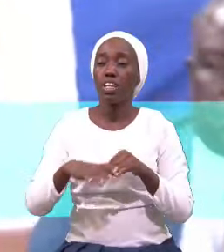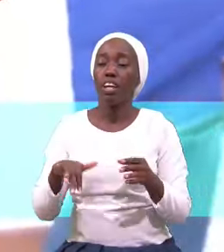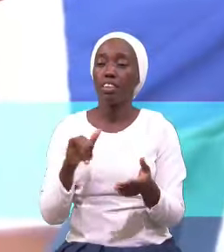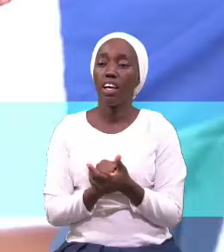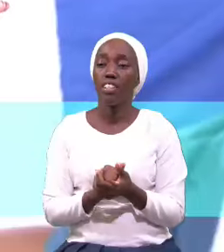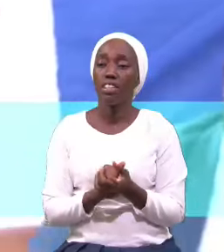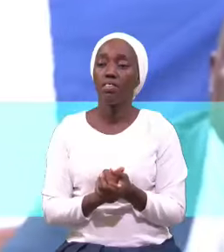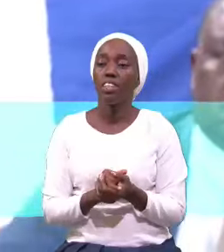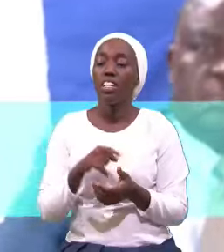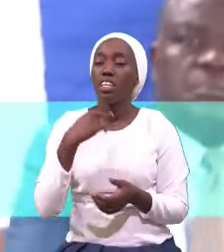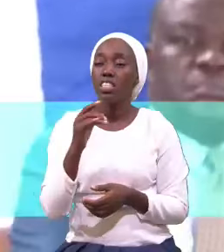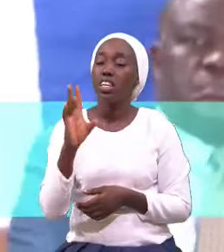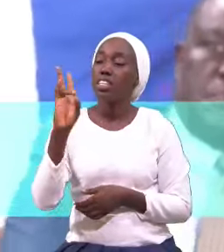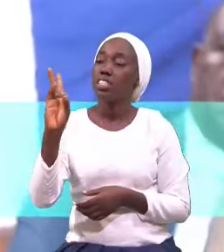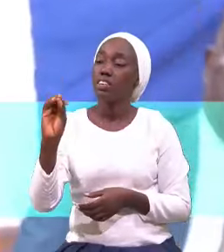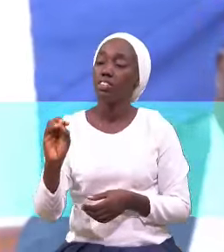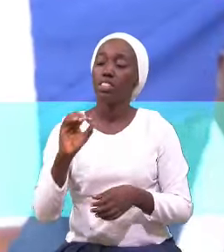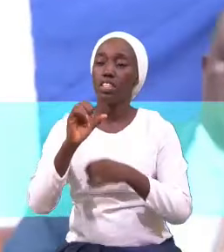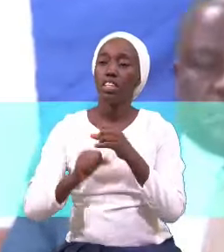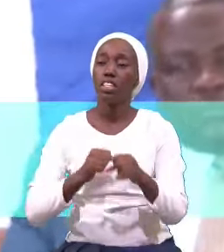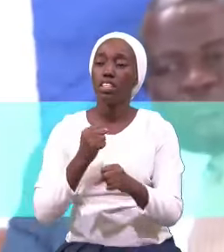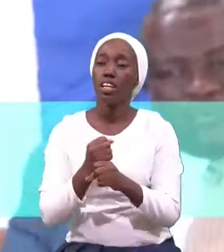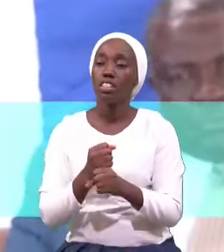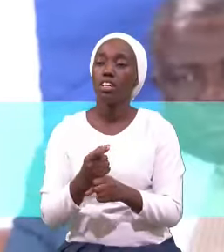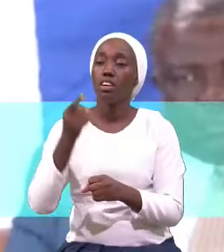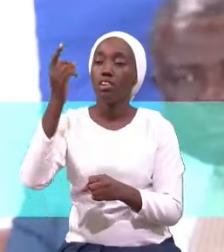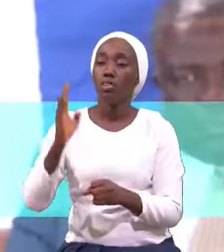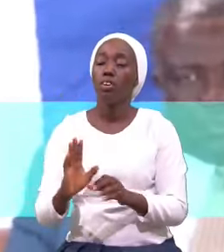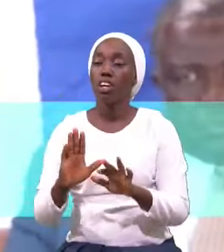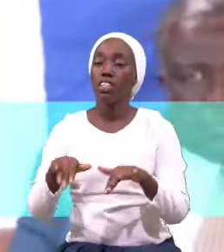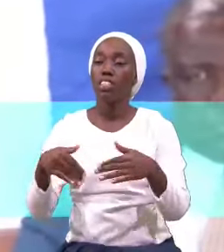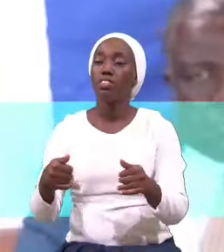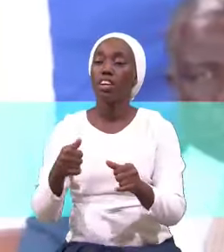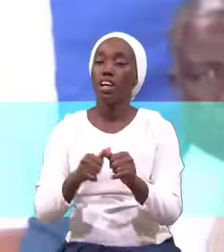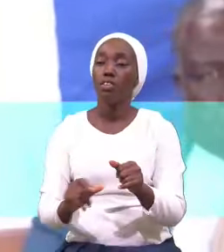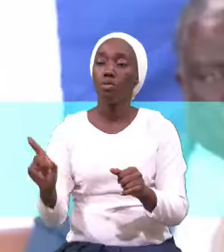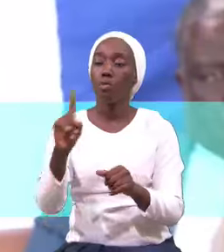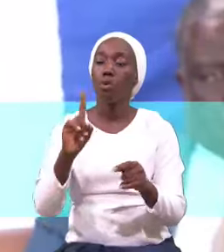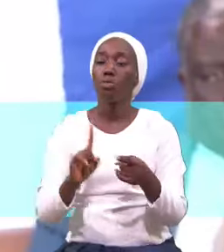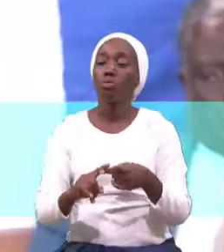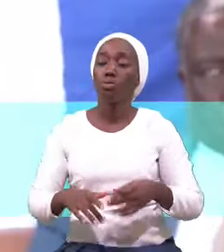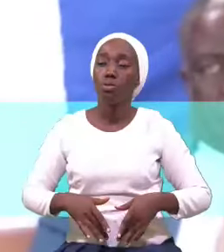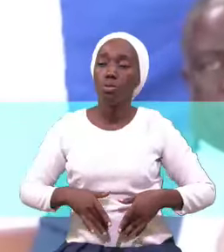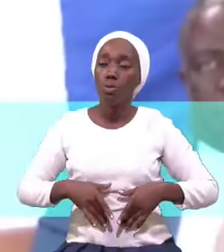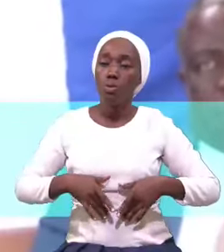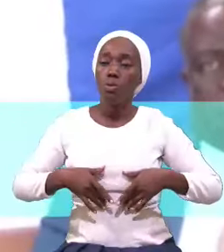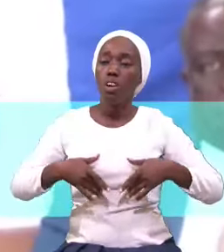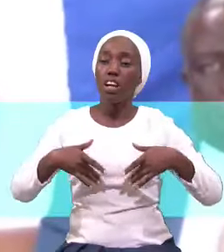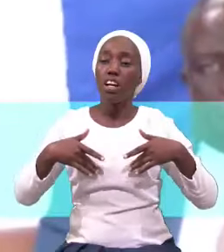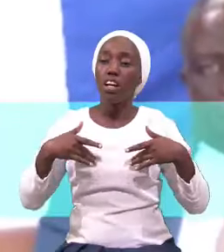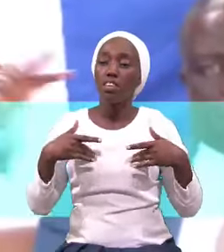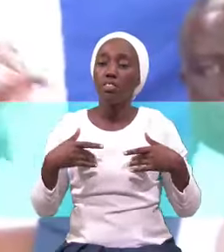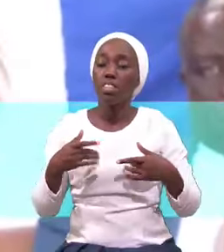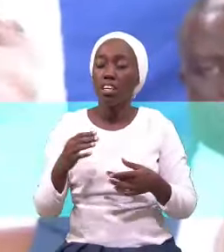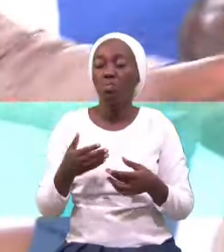They say 70 years God has given everyone to live. If he tries, maybe he gets to